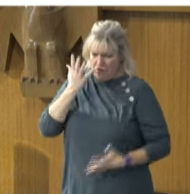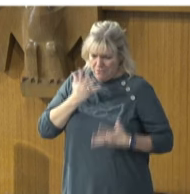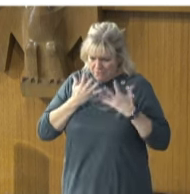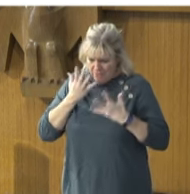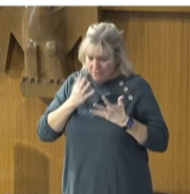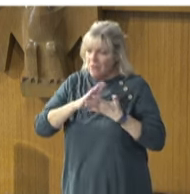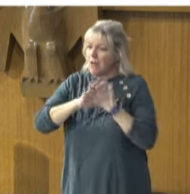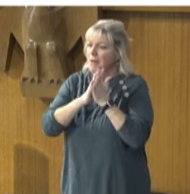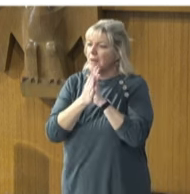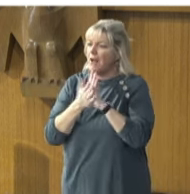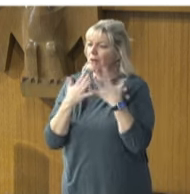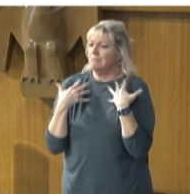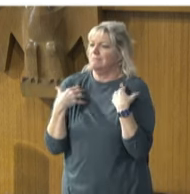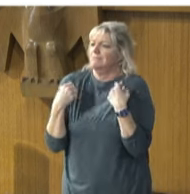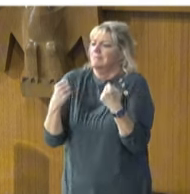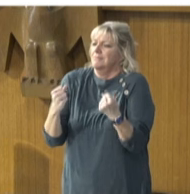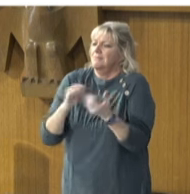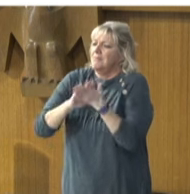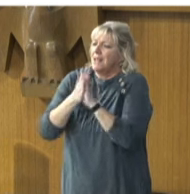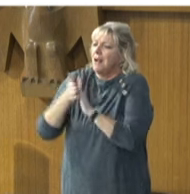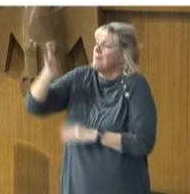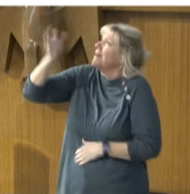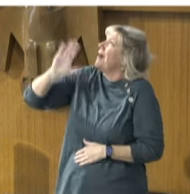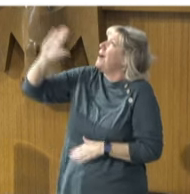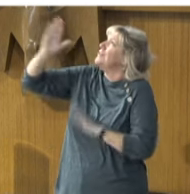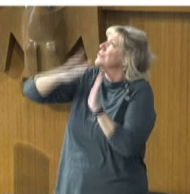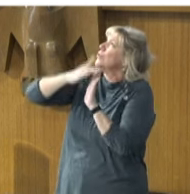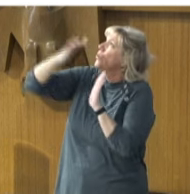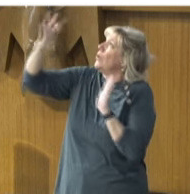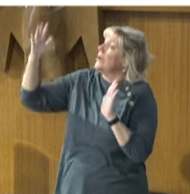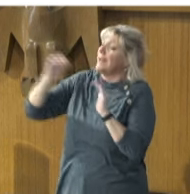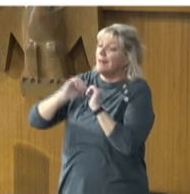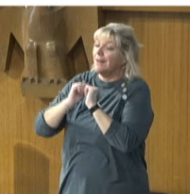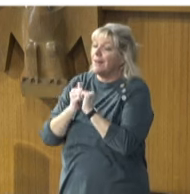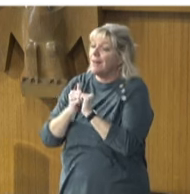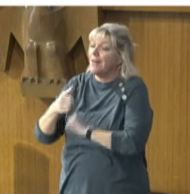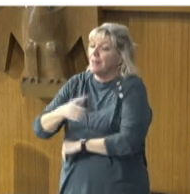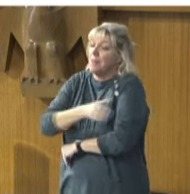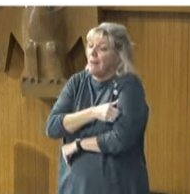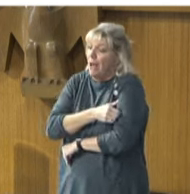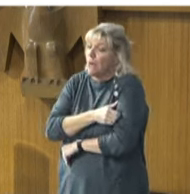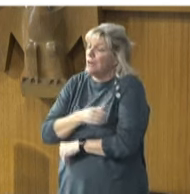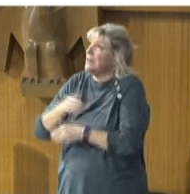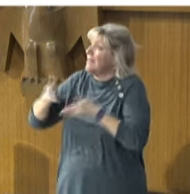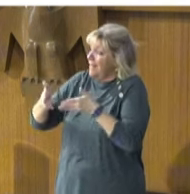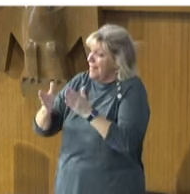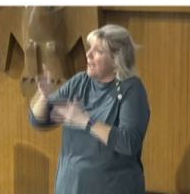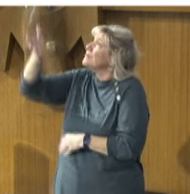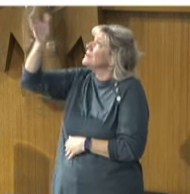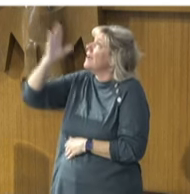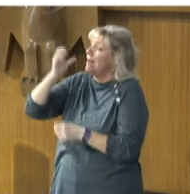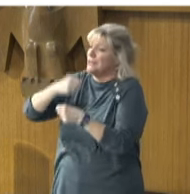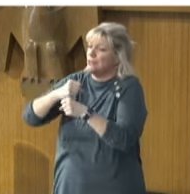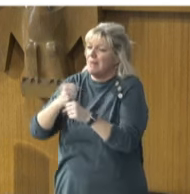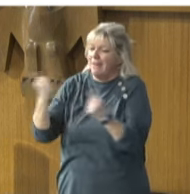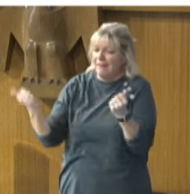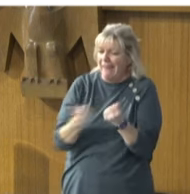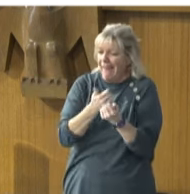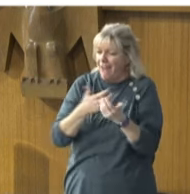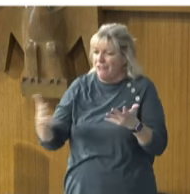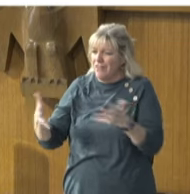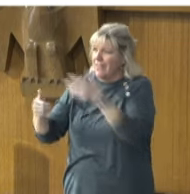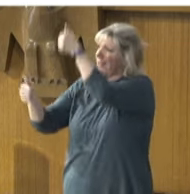conformed to the body of God's glory, by the power that also enables God to make all things subject